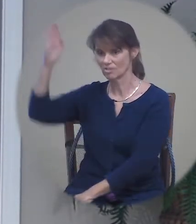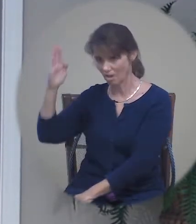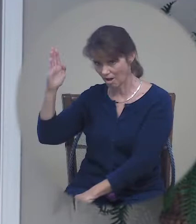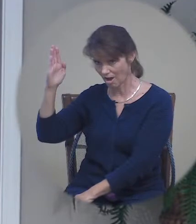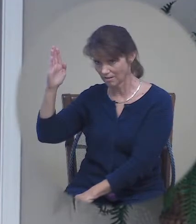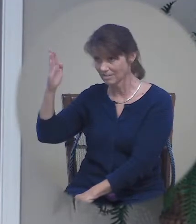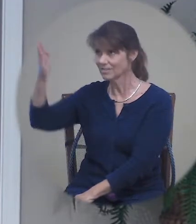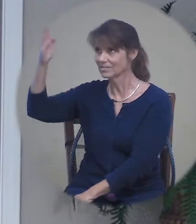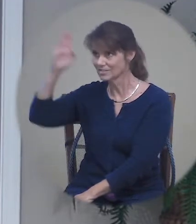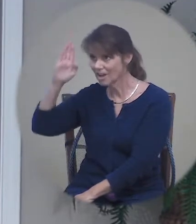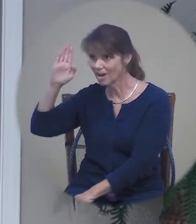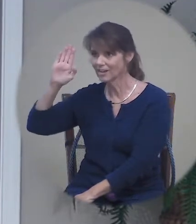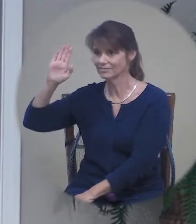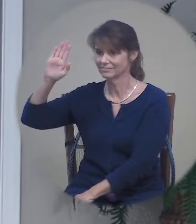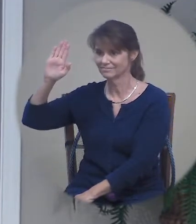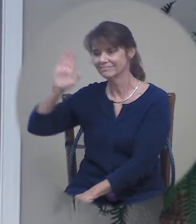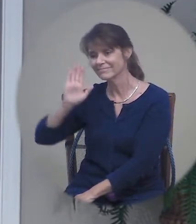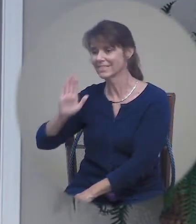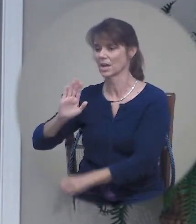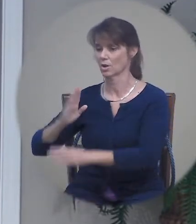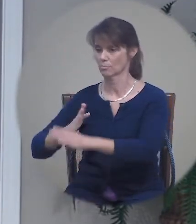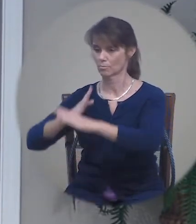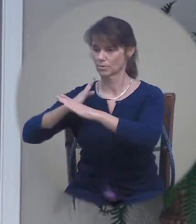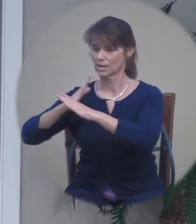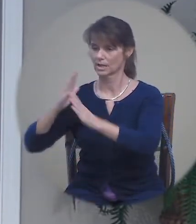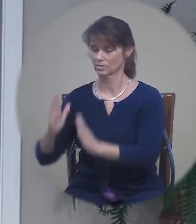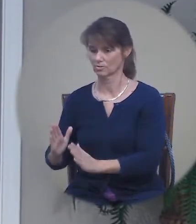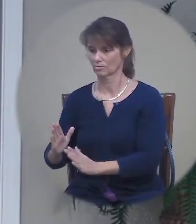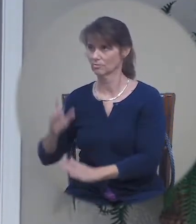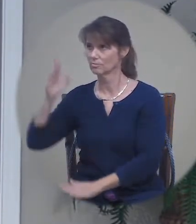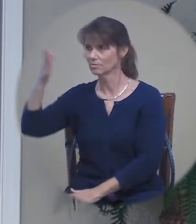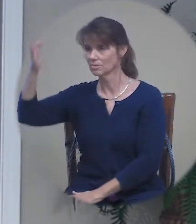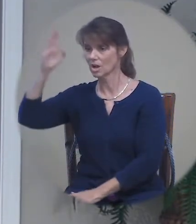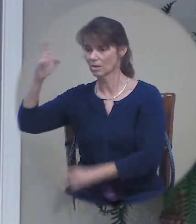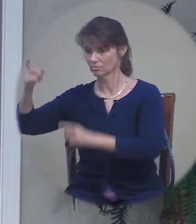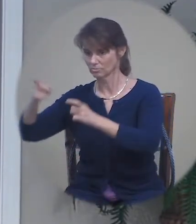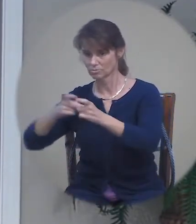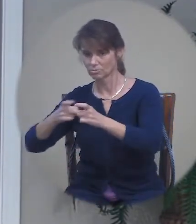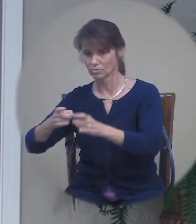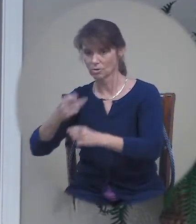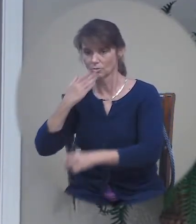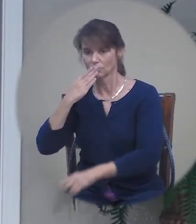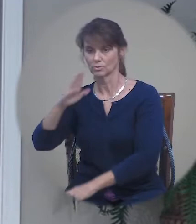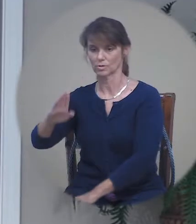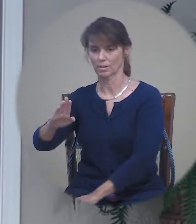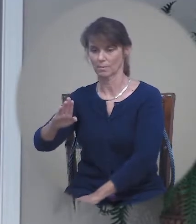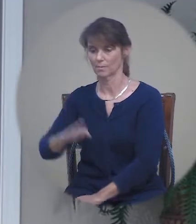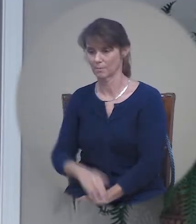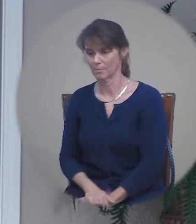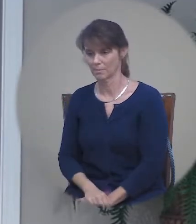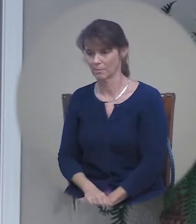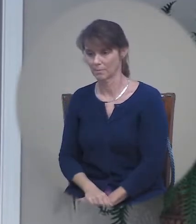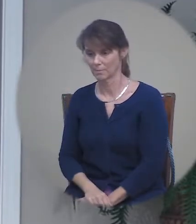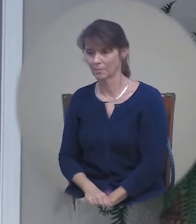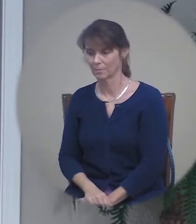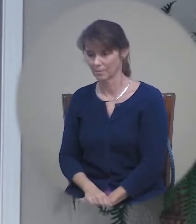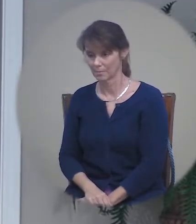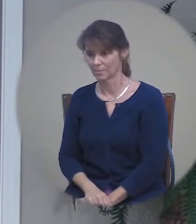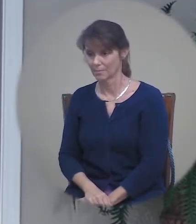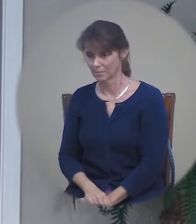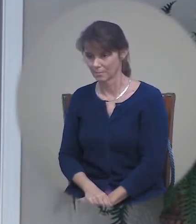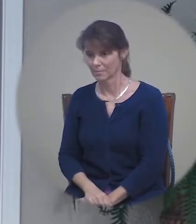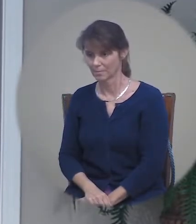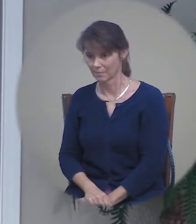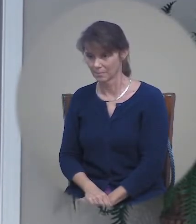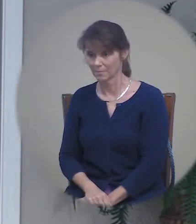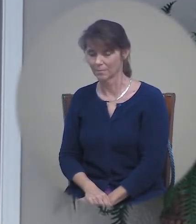protector, the one who had charge over Jerusalem. That's who they're lifting themselves up against. And notice what it